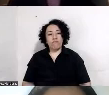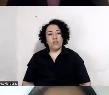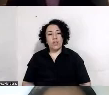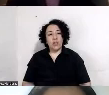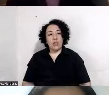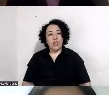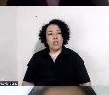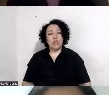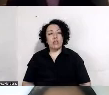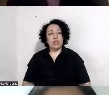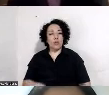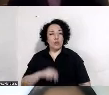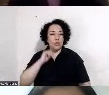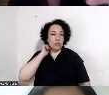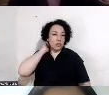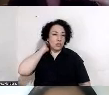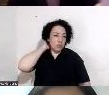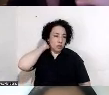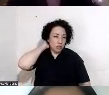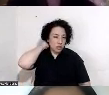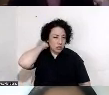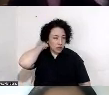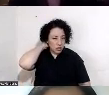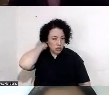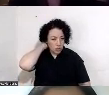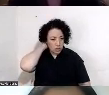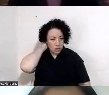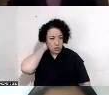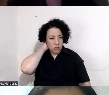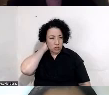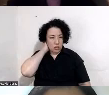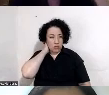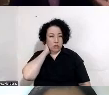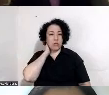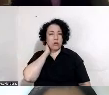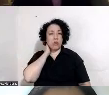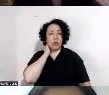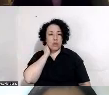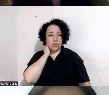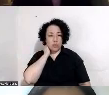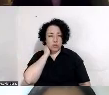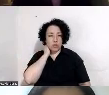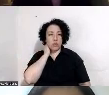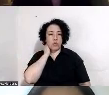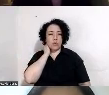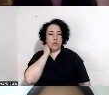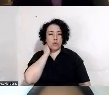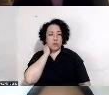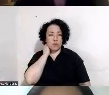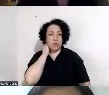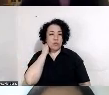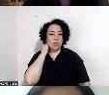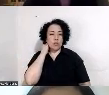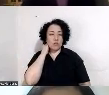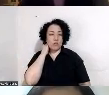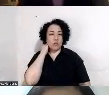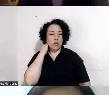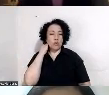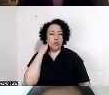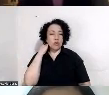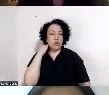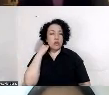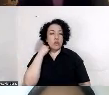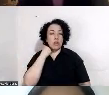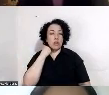also described their creativity in an area of interest, though, always in areas of interest, as well as their task